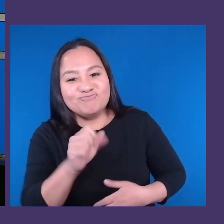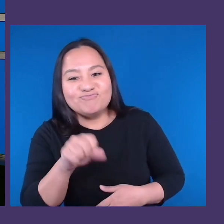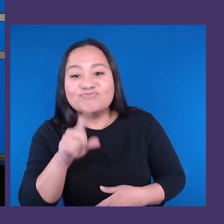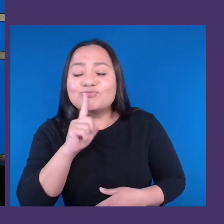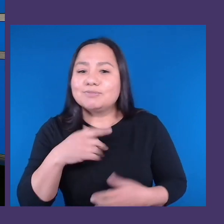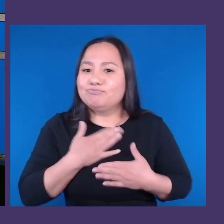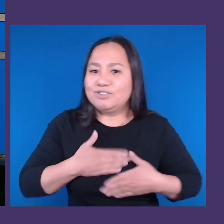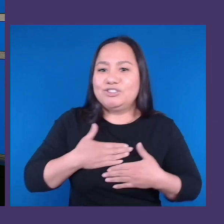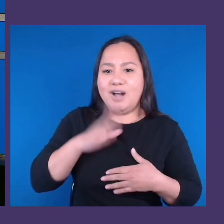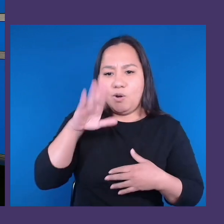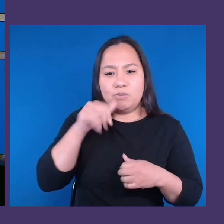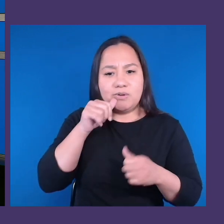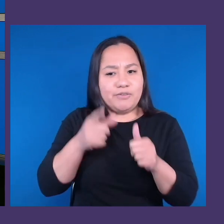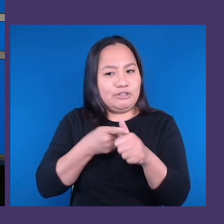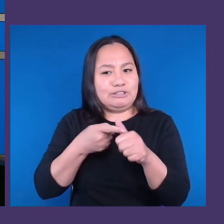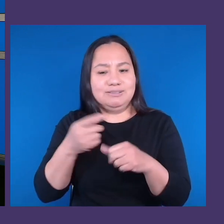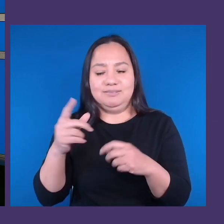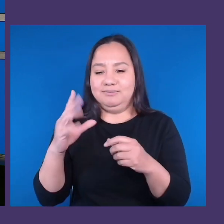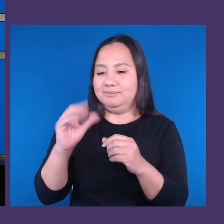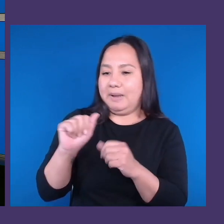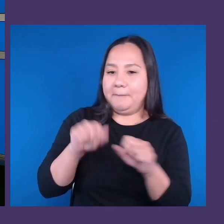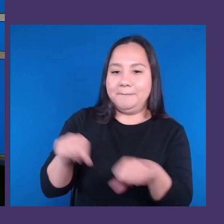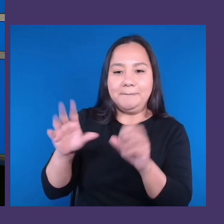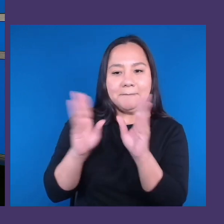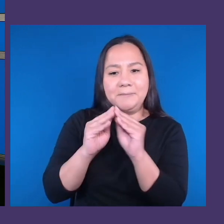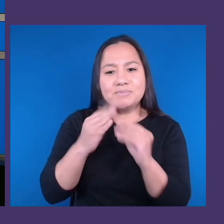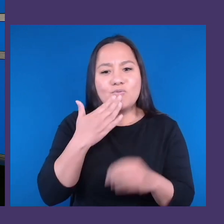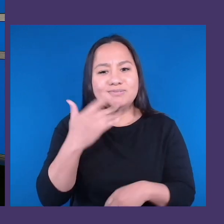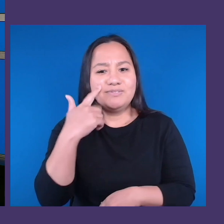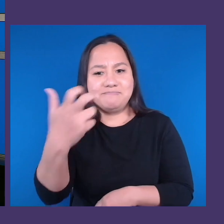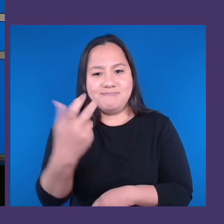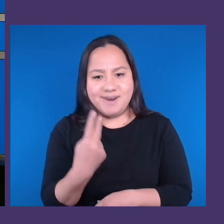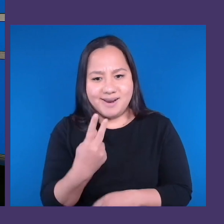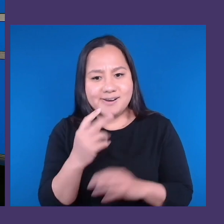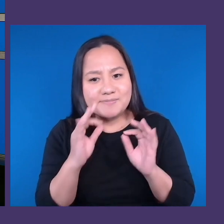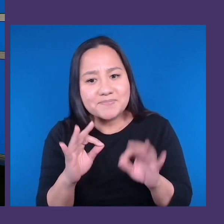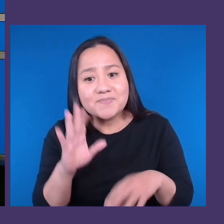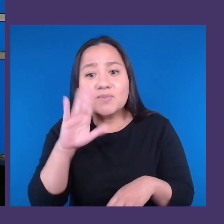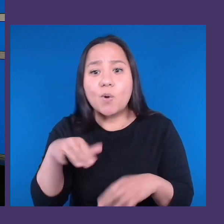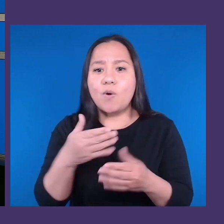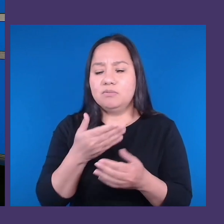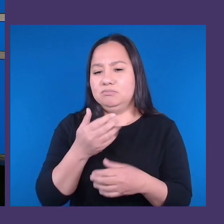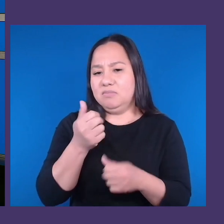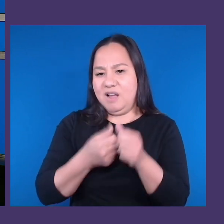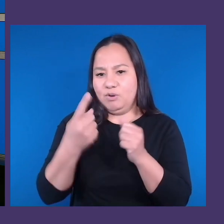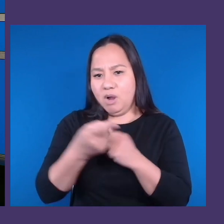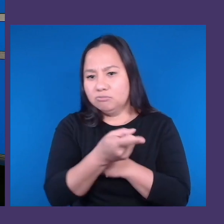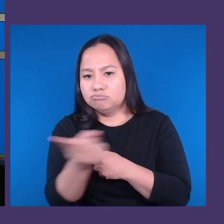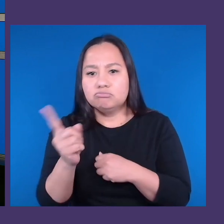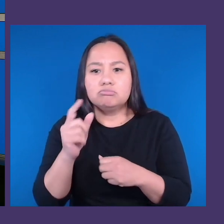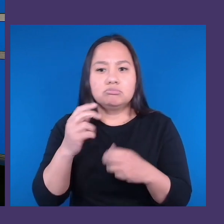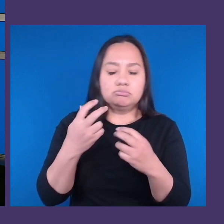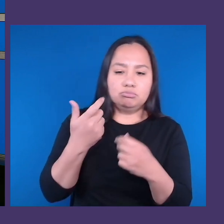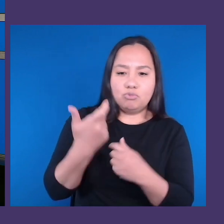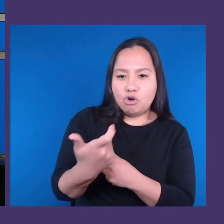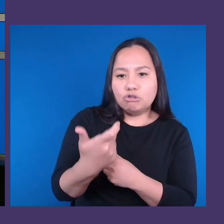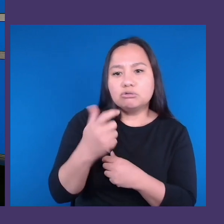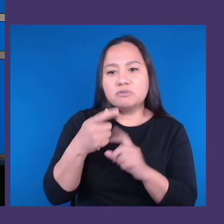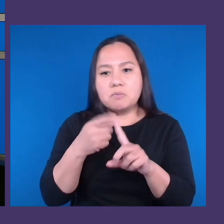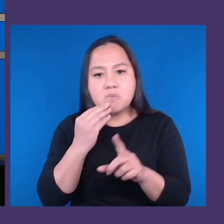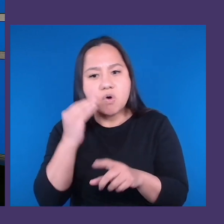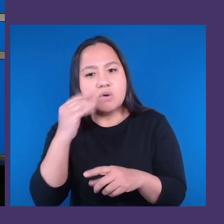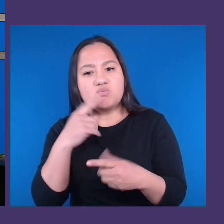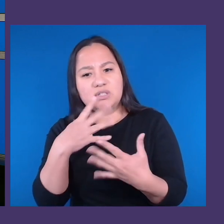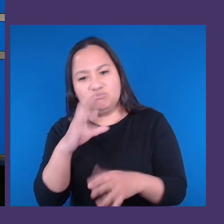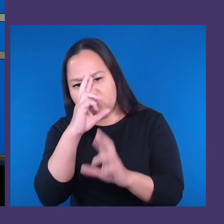know everybody at home, everyone who's watching, really respects and appreciates your perspective that you can view from left to right of what's going on in